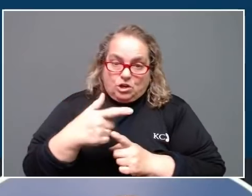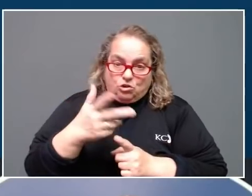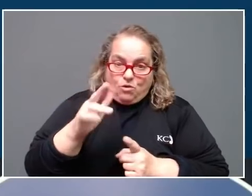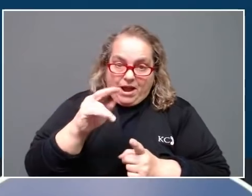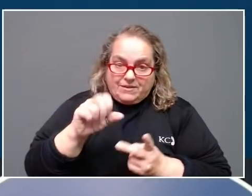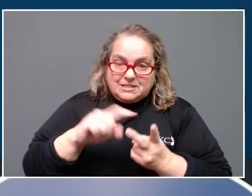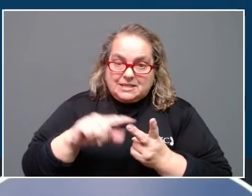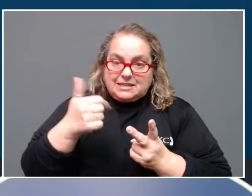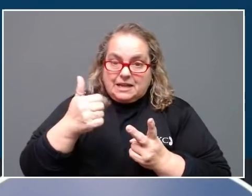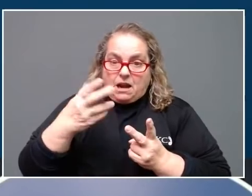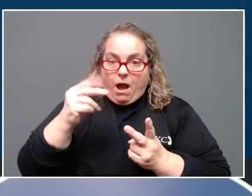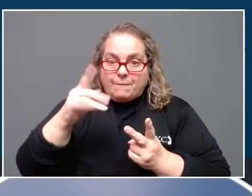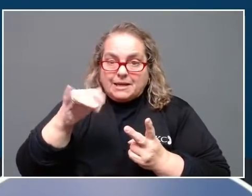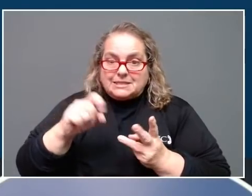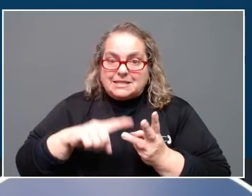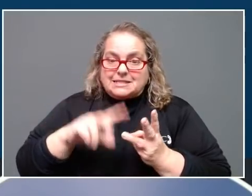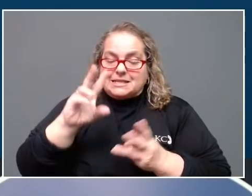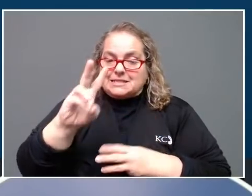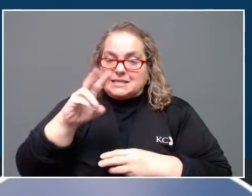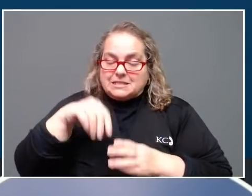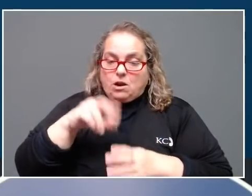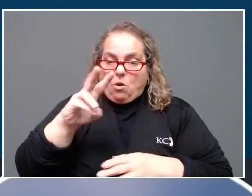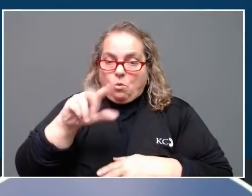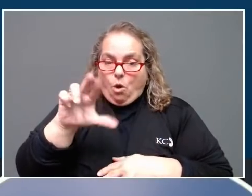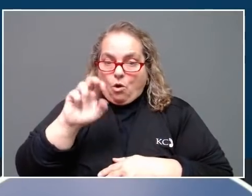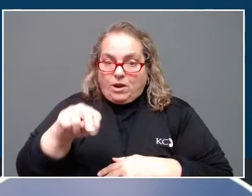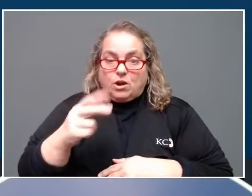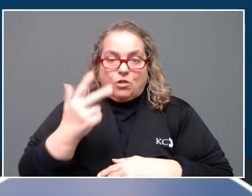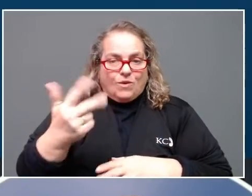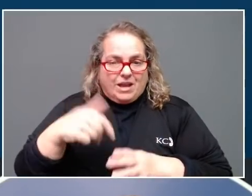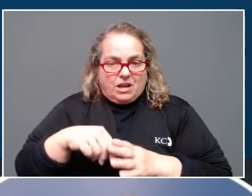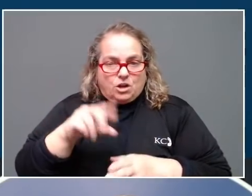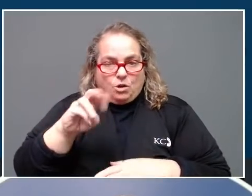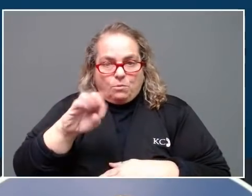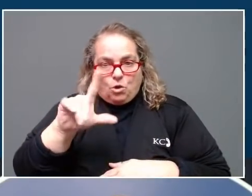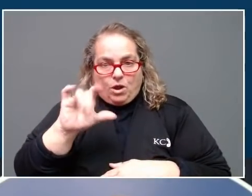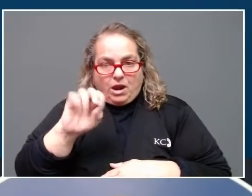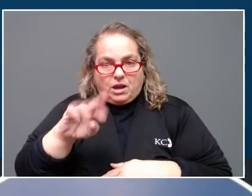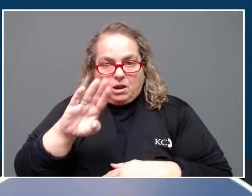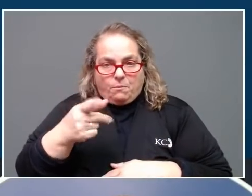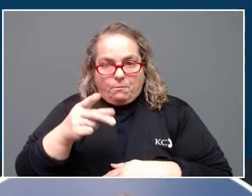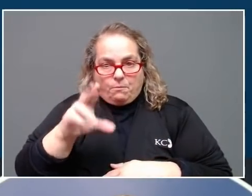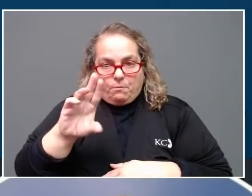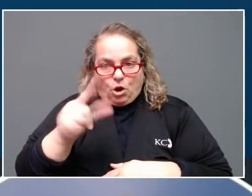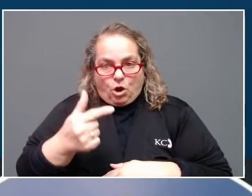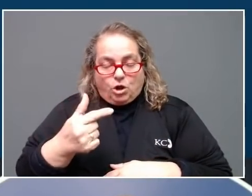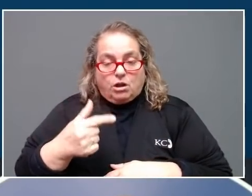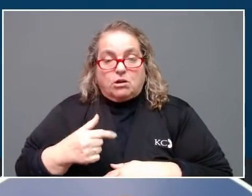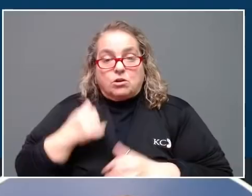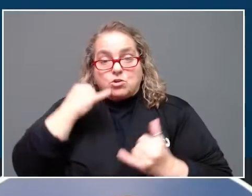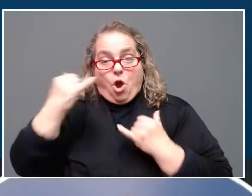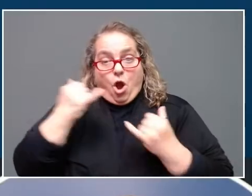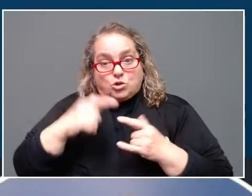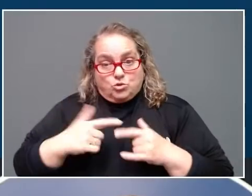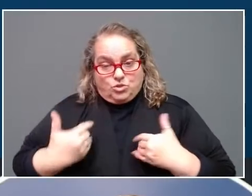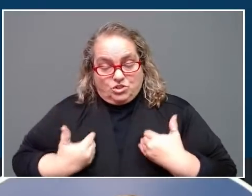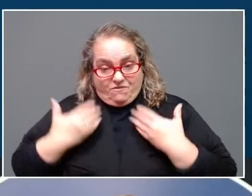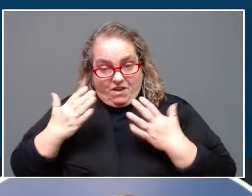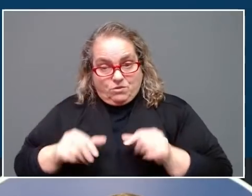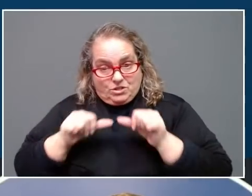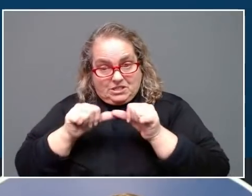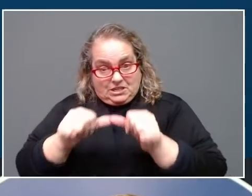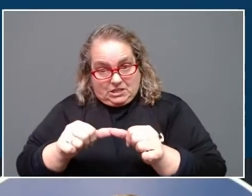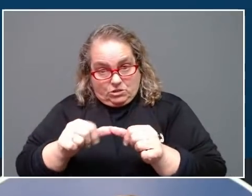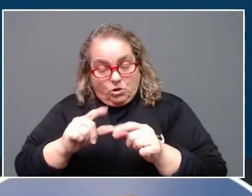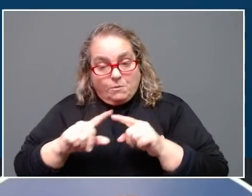6 in Warren, 3 in Muhlenberg. Calls to survivors continue, but our biggest challenge is people